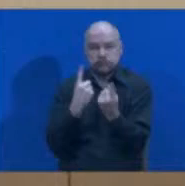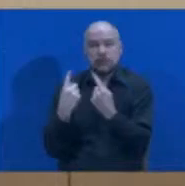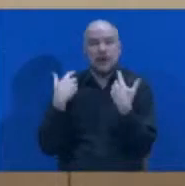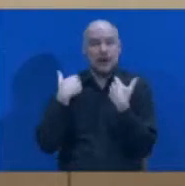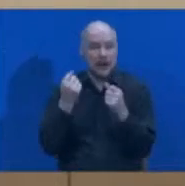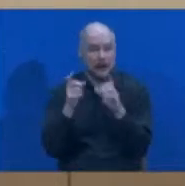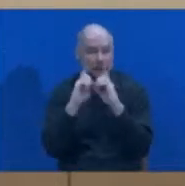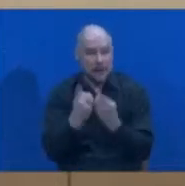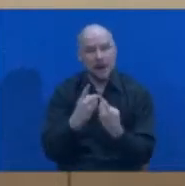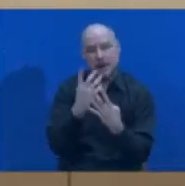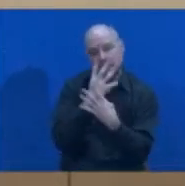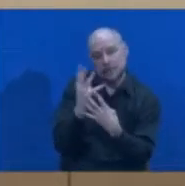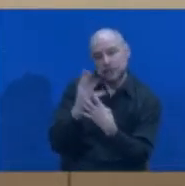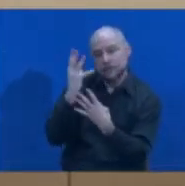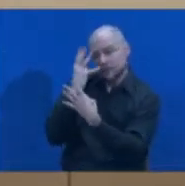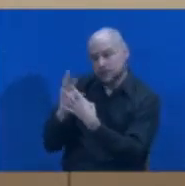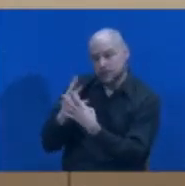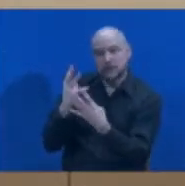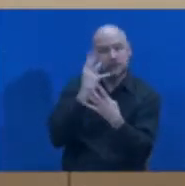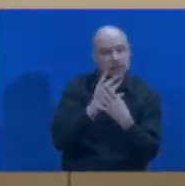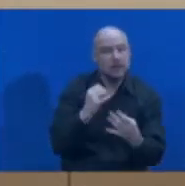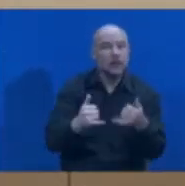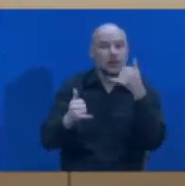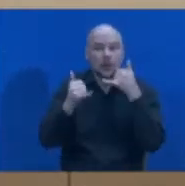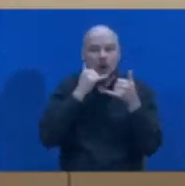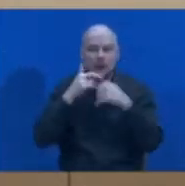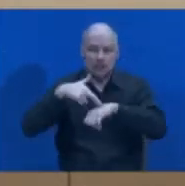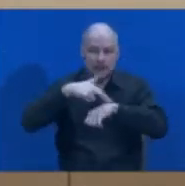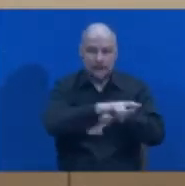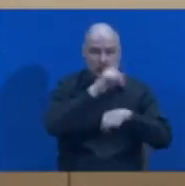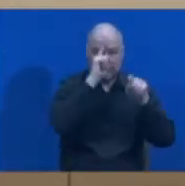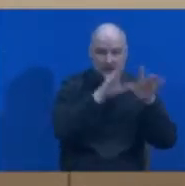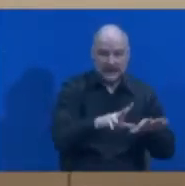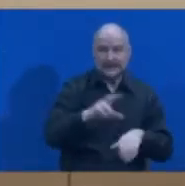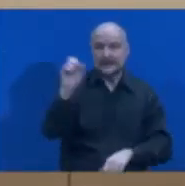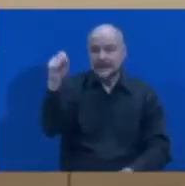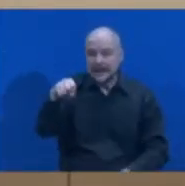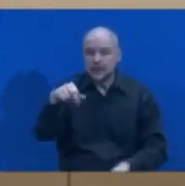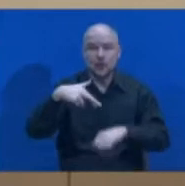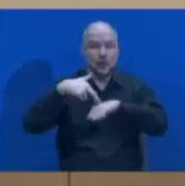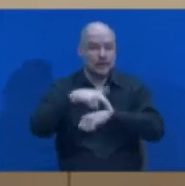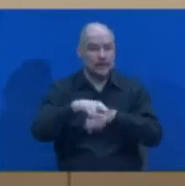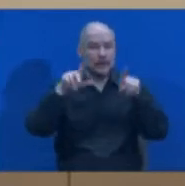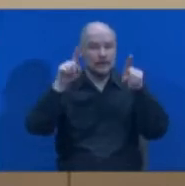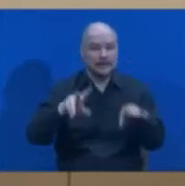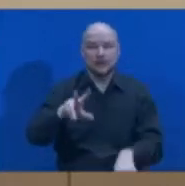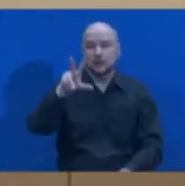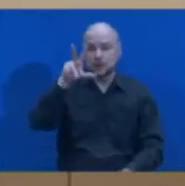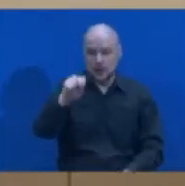and determinations will be made about referral for testing.